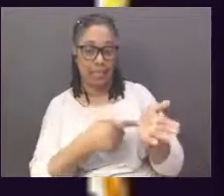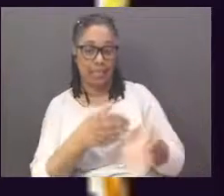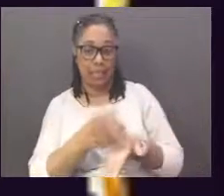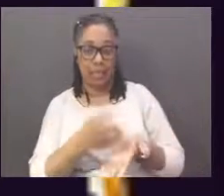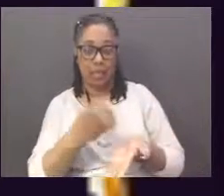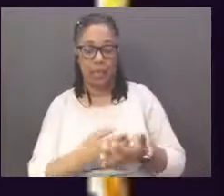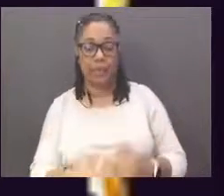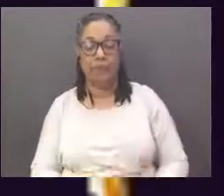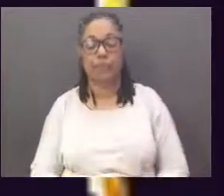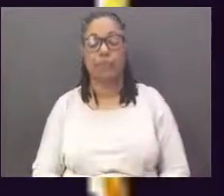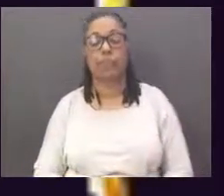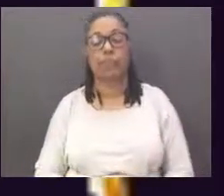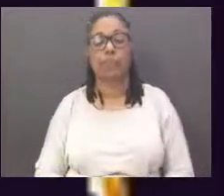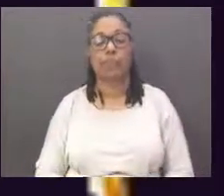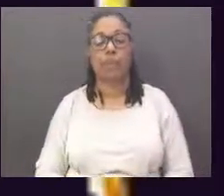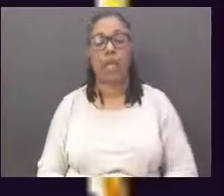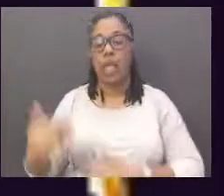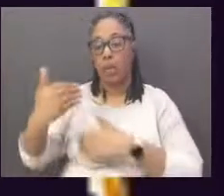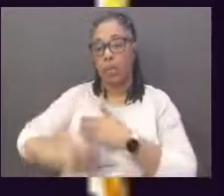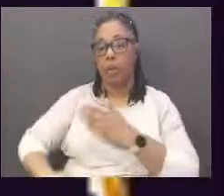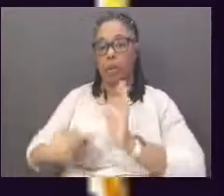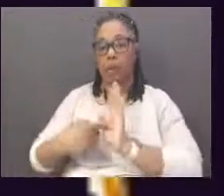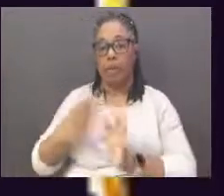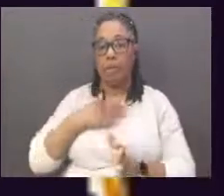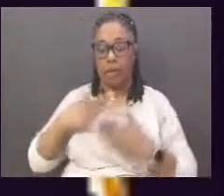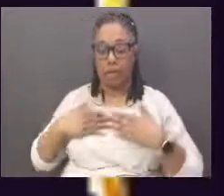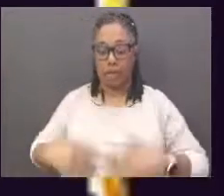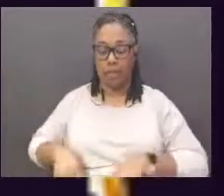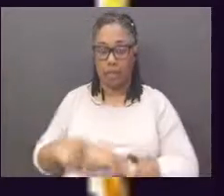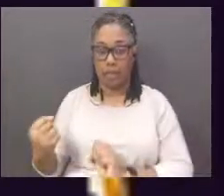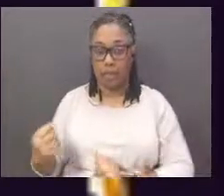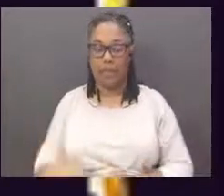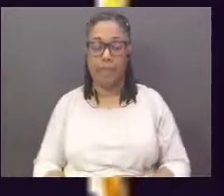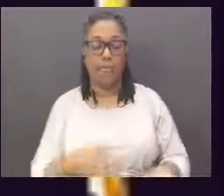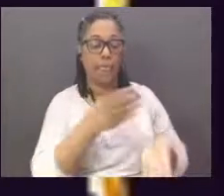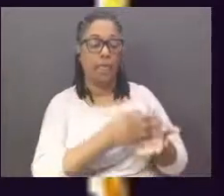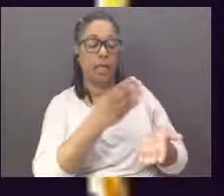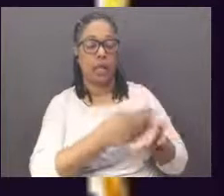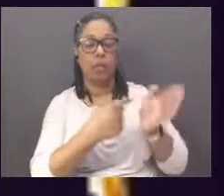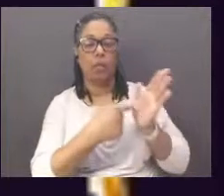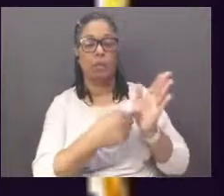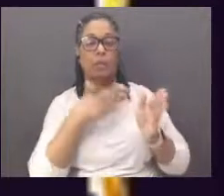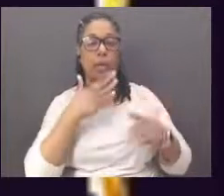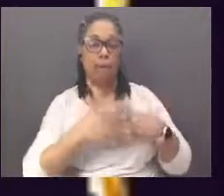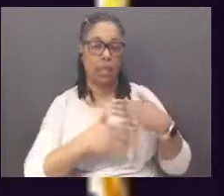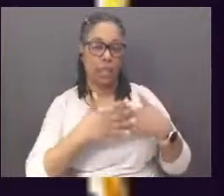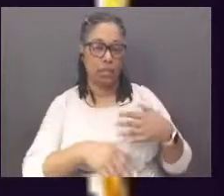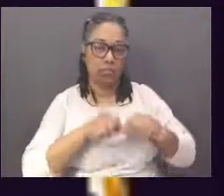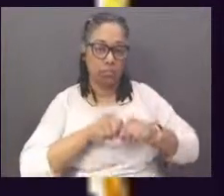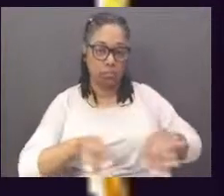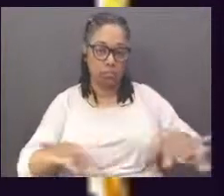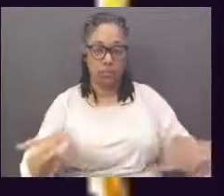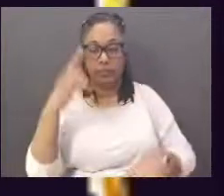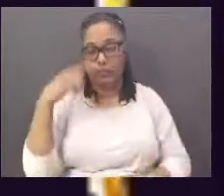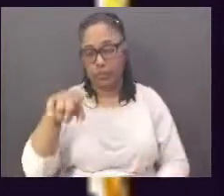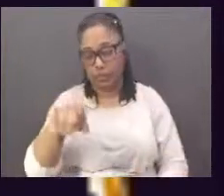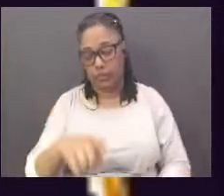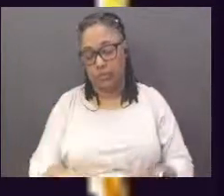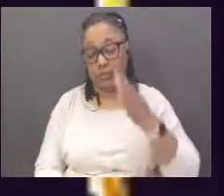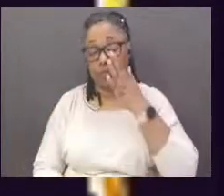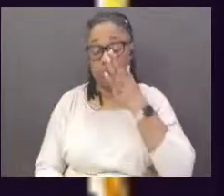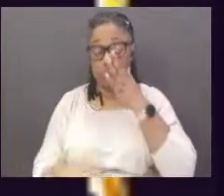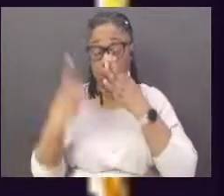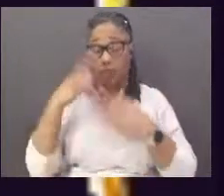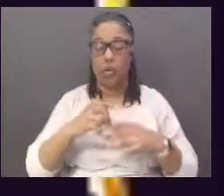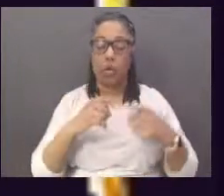bread represents my broken body, this cup that represents the blood that will be shed for the sins